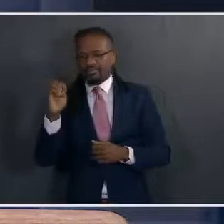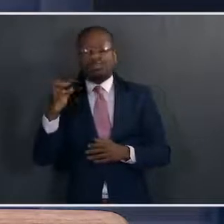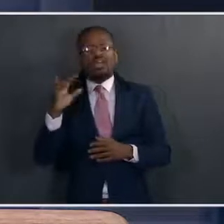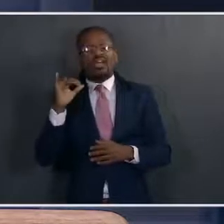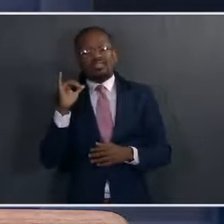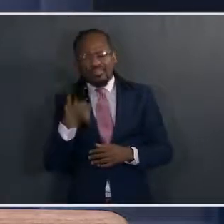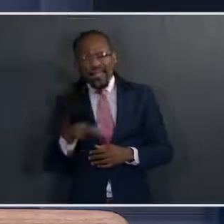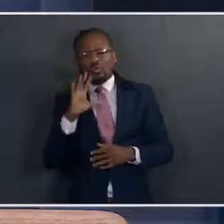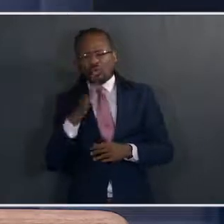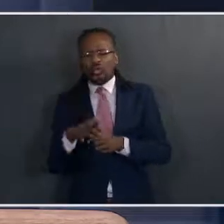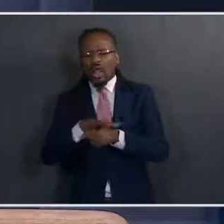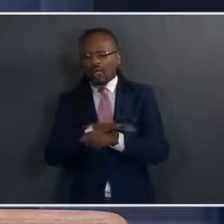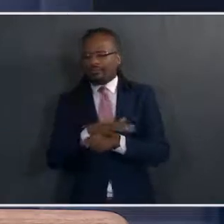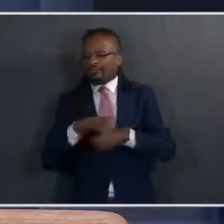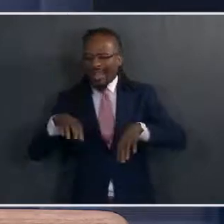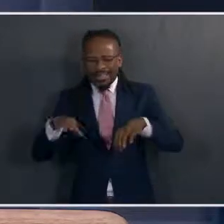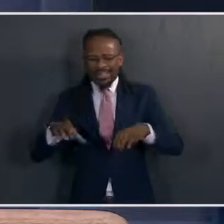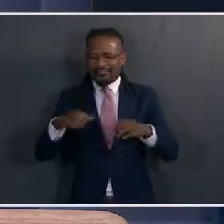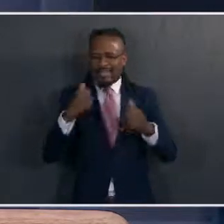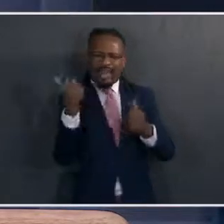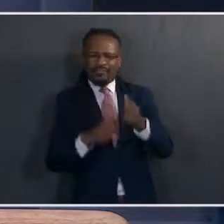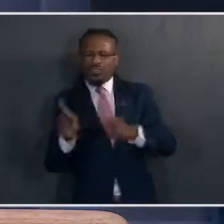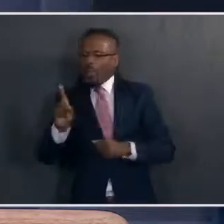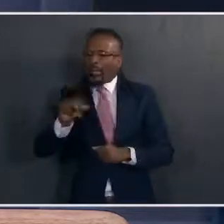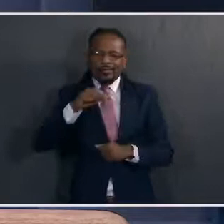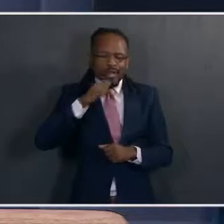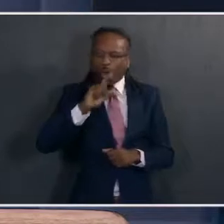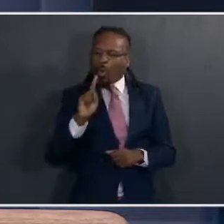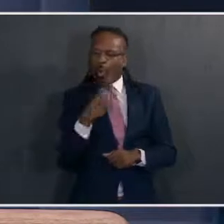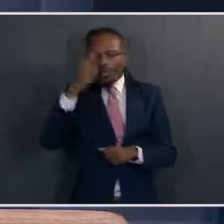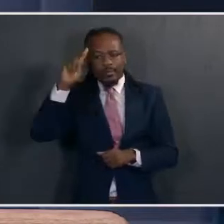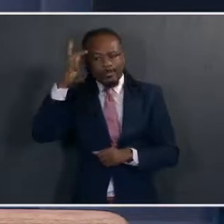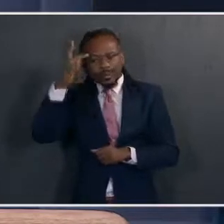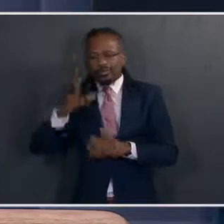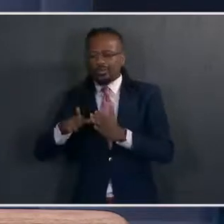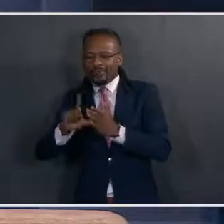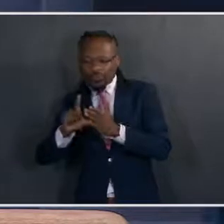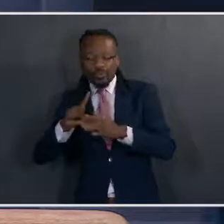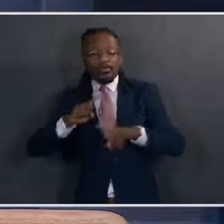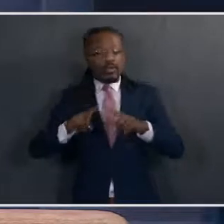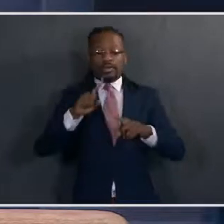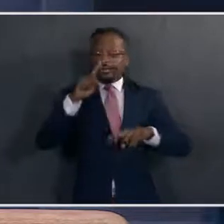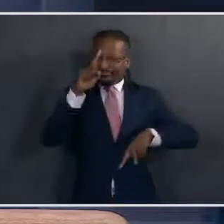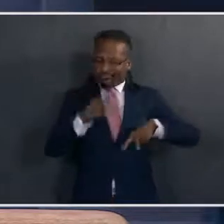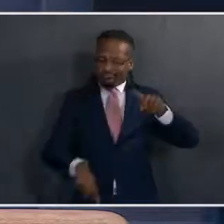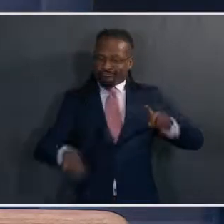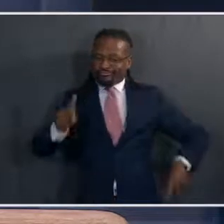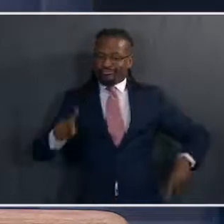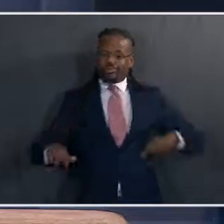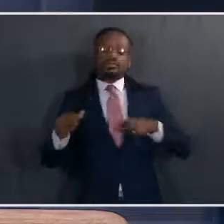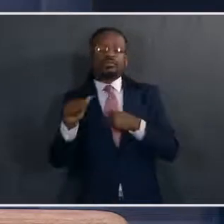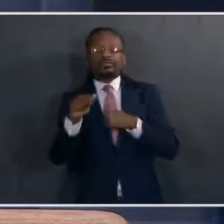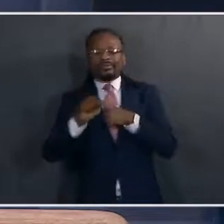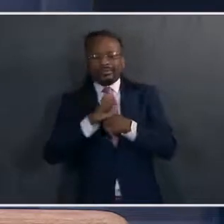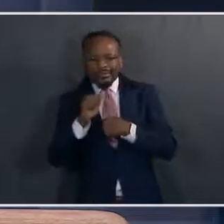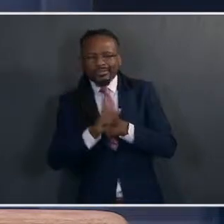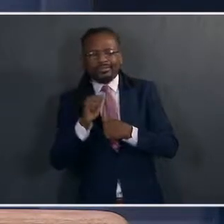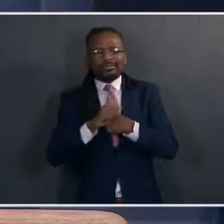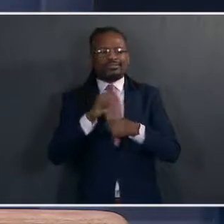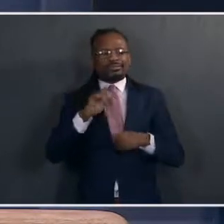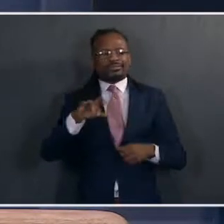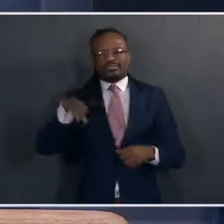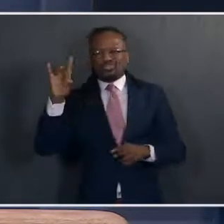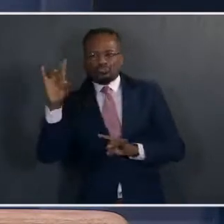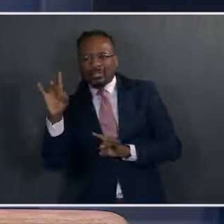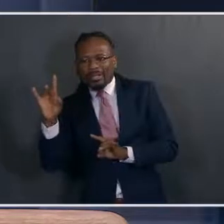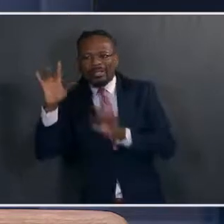the board, concerning activity across the board. It's not a political review, it's a review of domestic violent extremism. And our plan is to look at that,